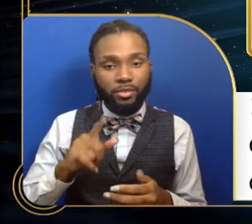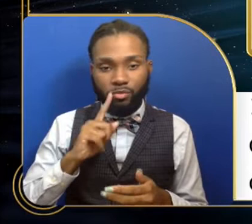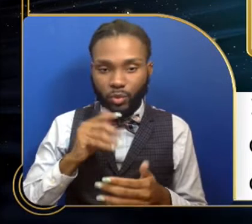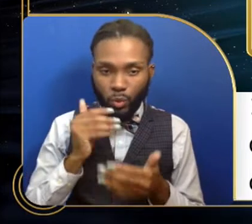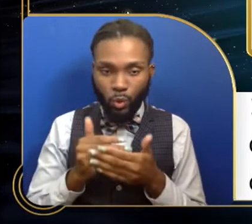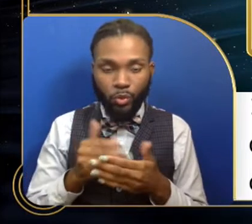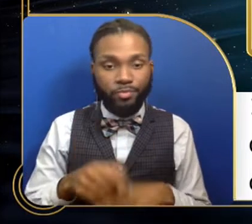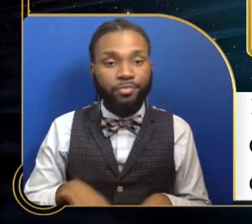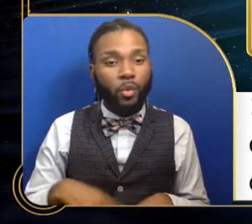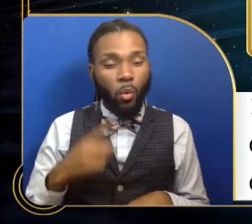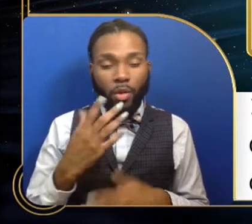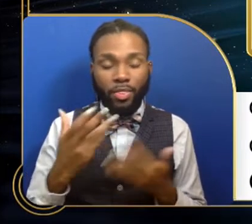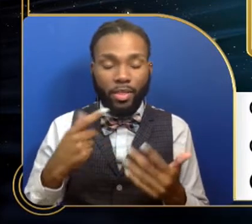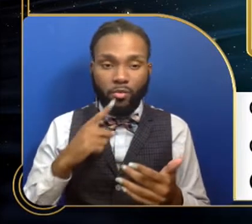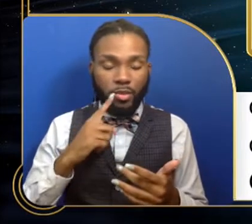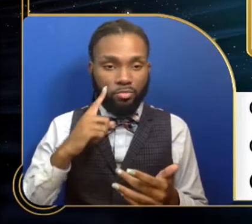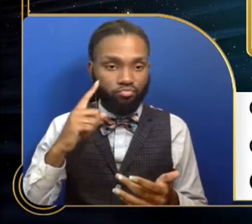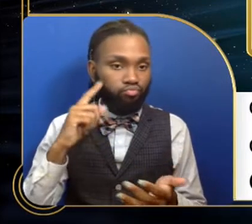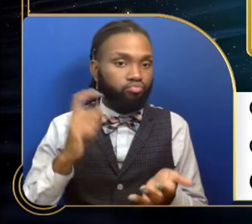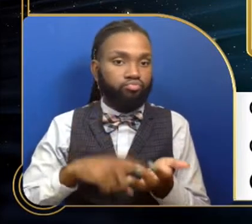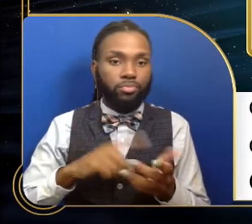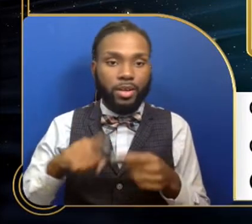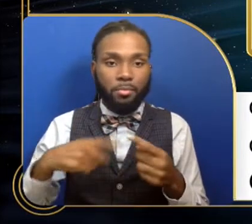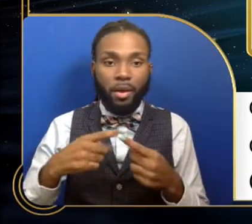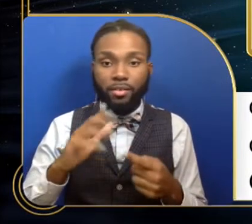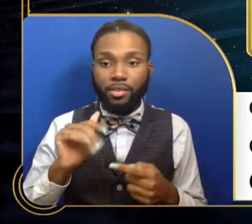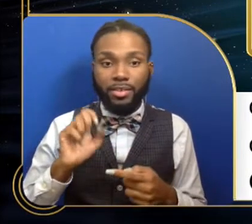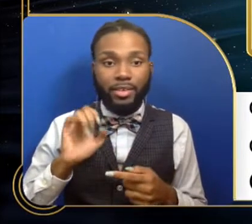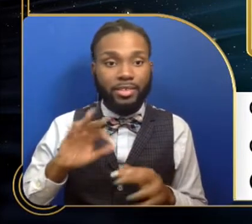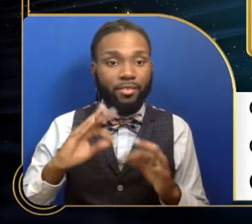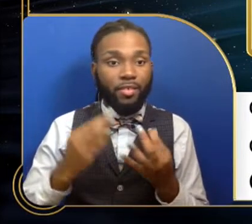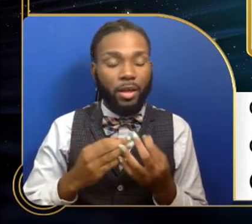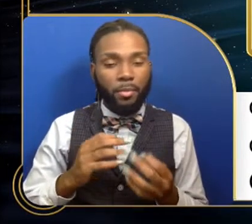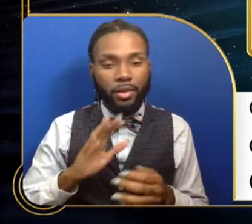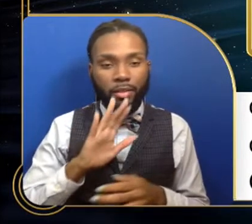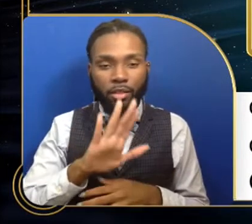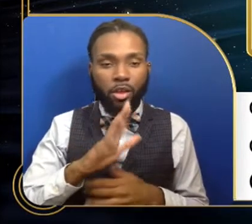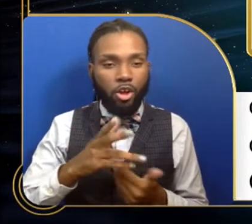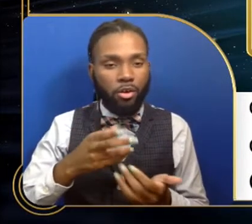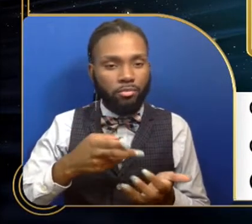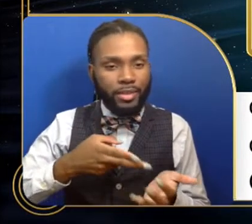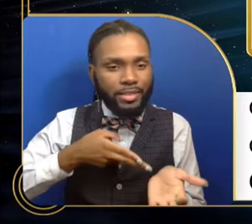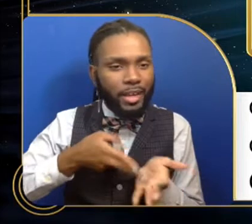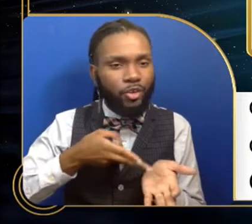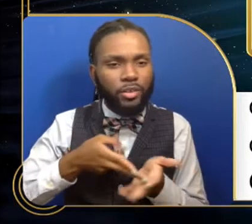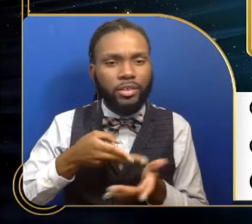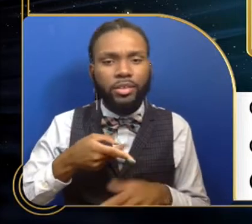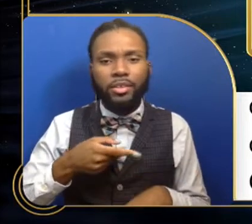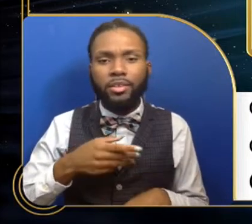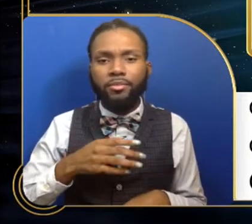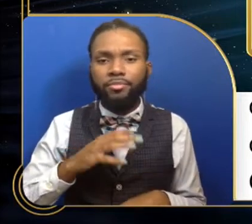the Casey family is their absolute integrity, their absolute